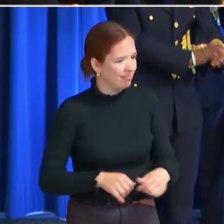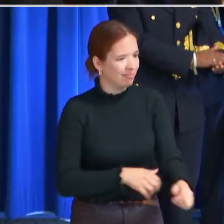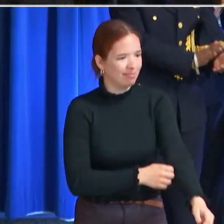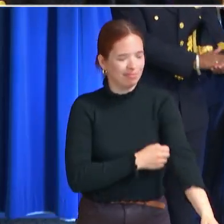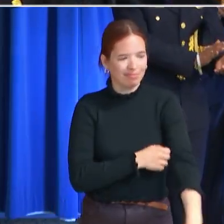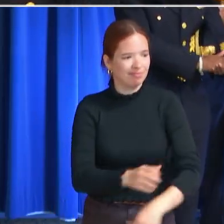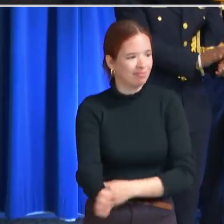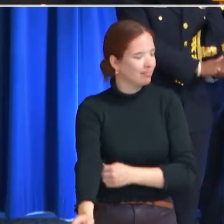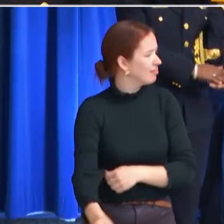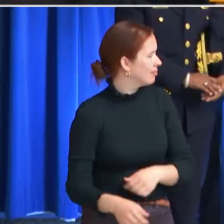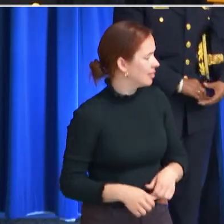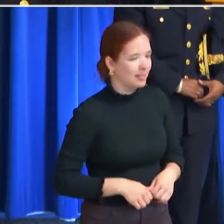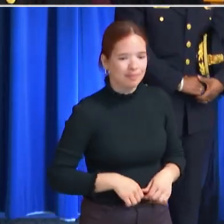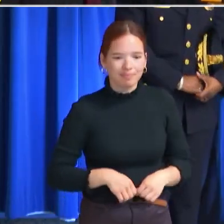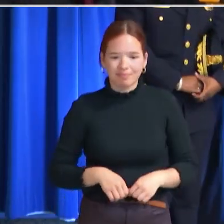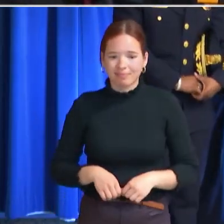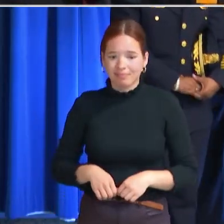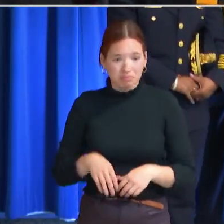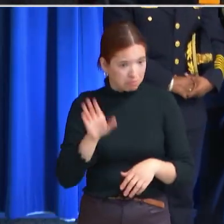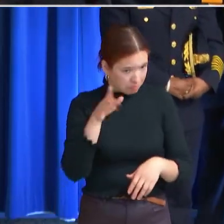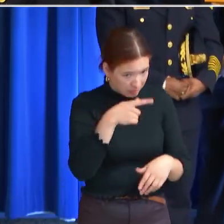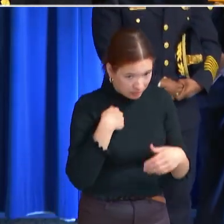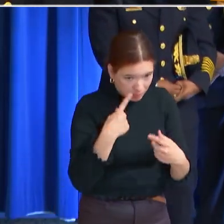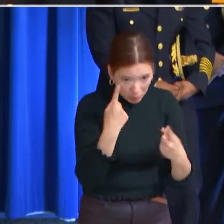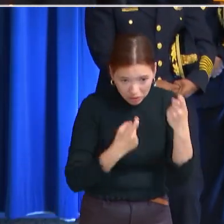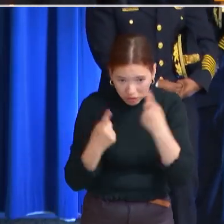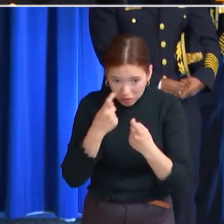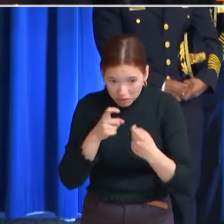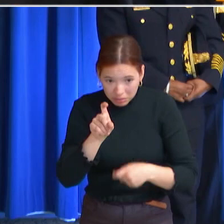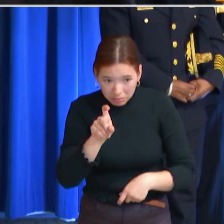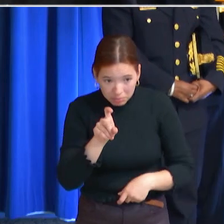Okay, questions on topic? Yes.